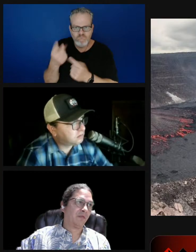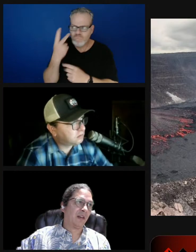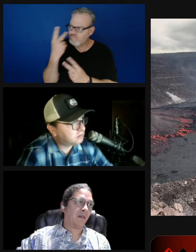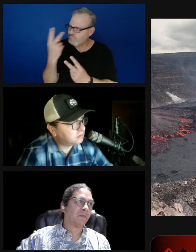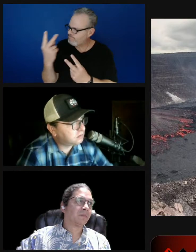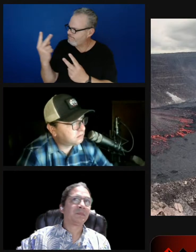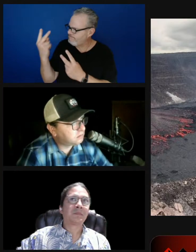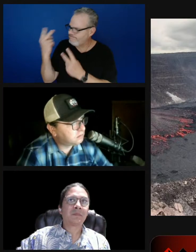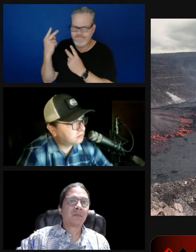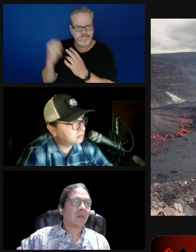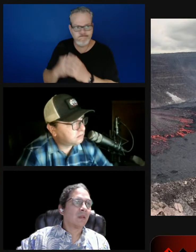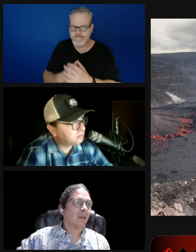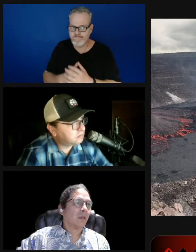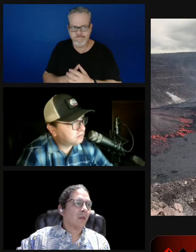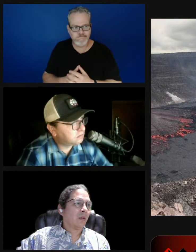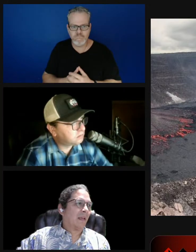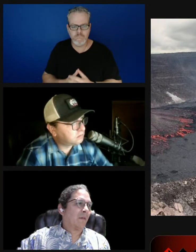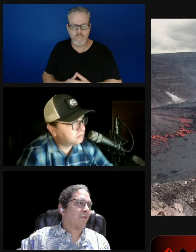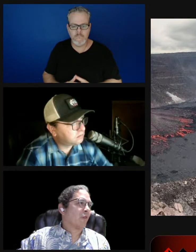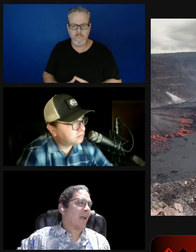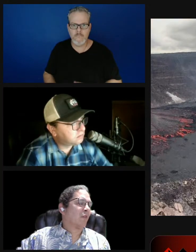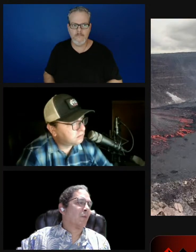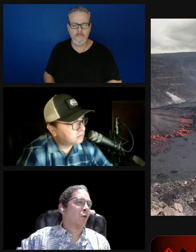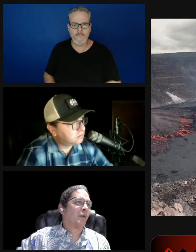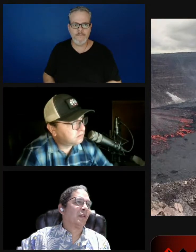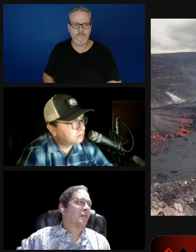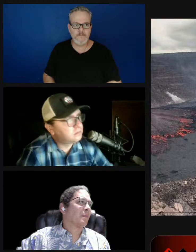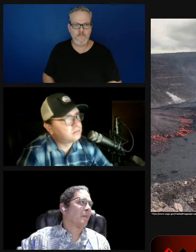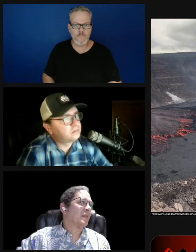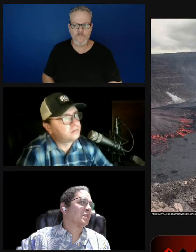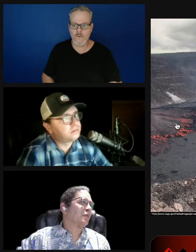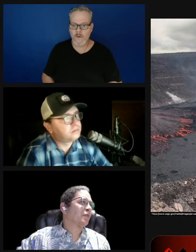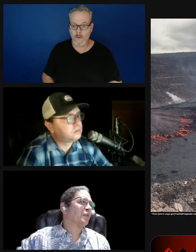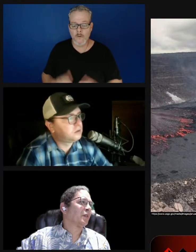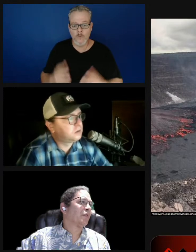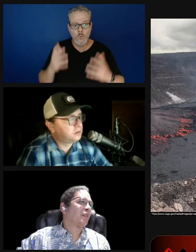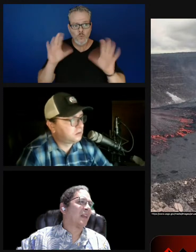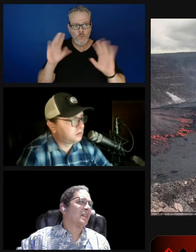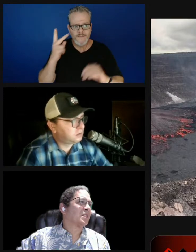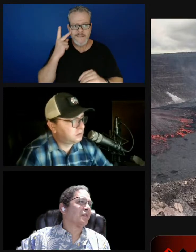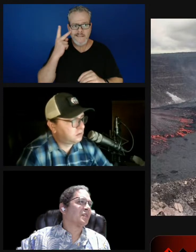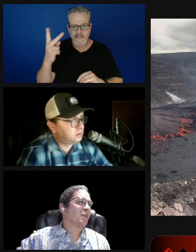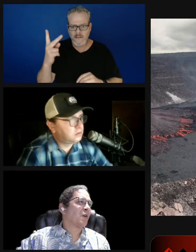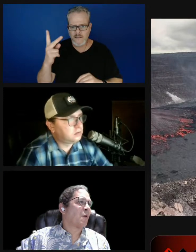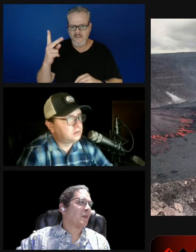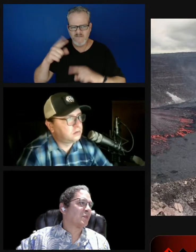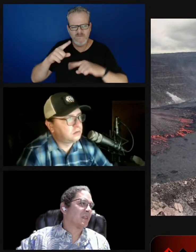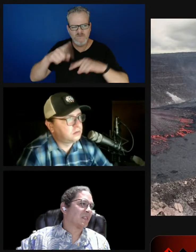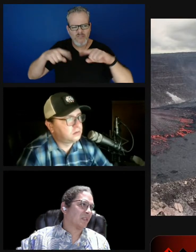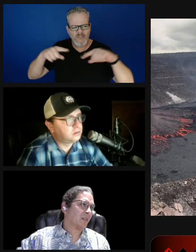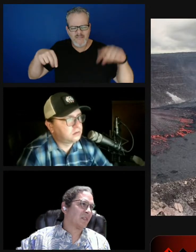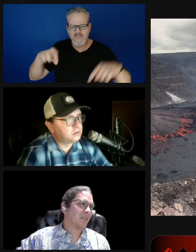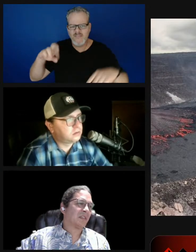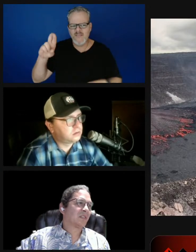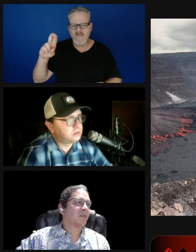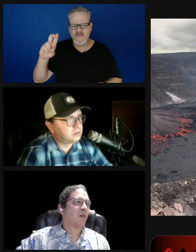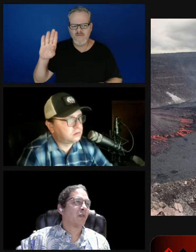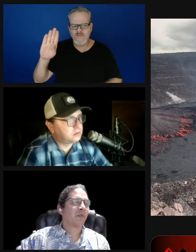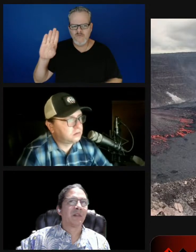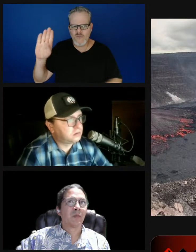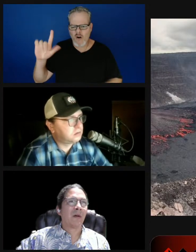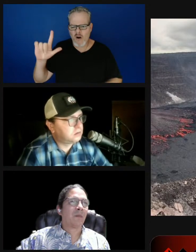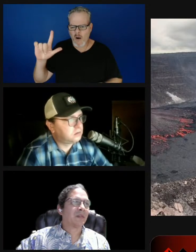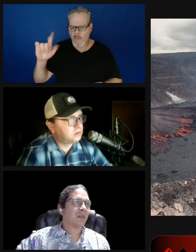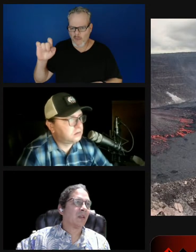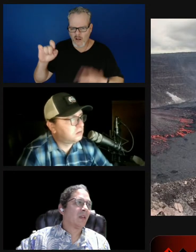at present right now. Yeah, we have had rubble and bits of islands of the cinder cone, as we can see tons of these all